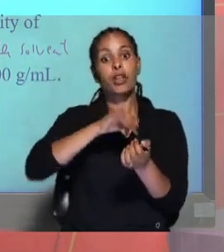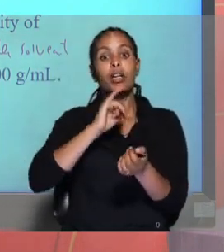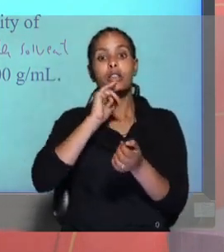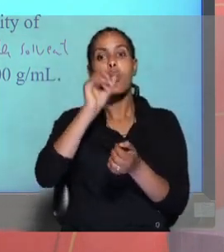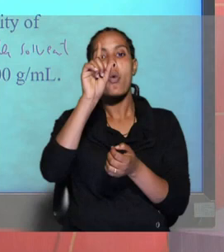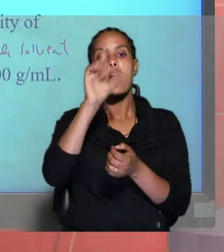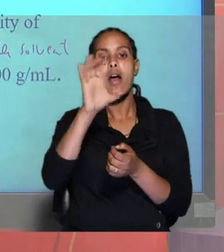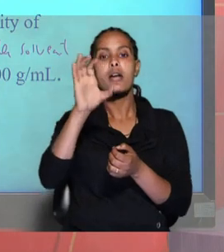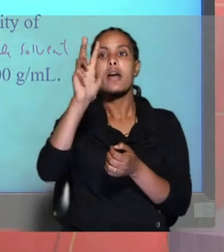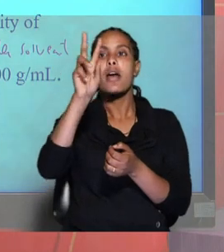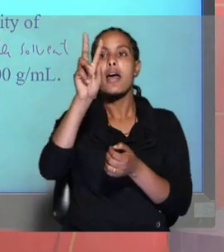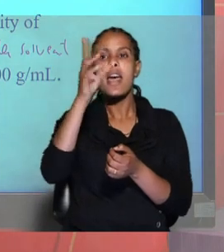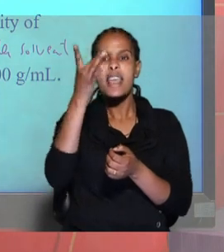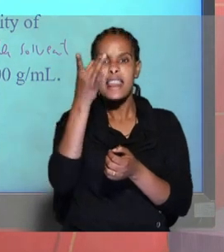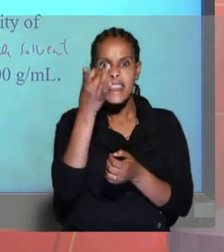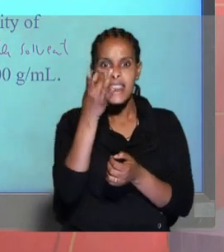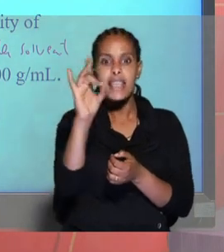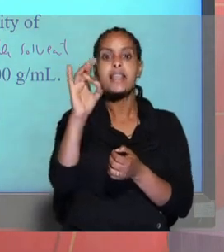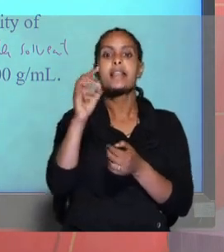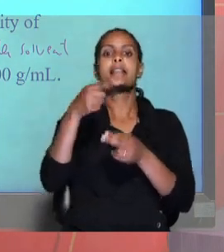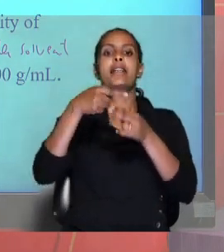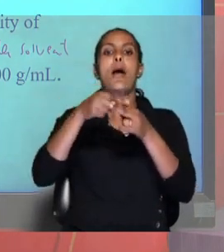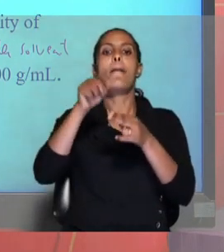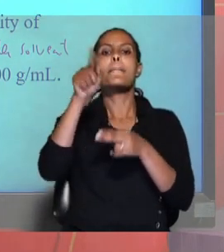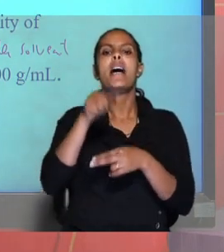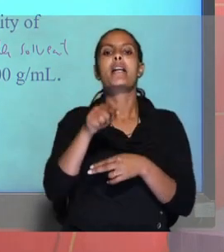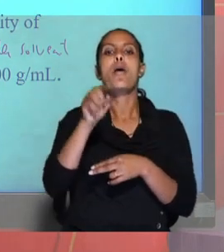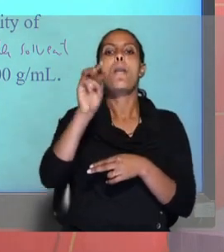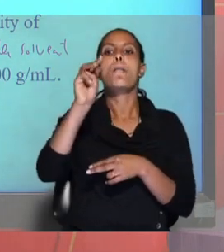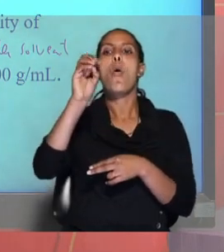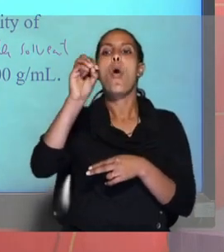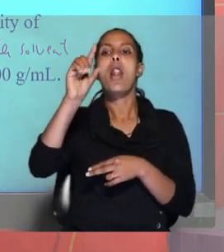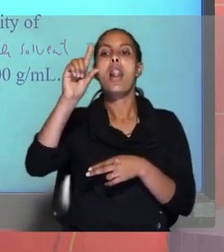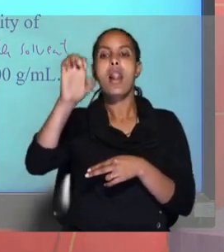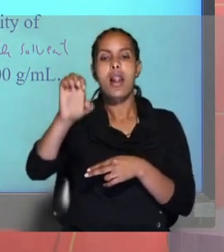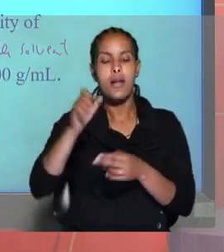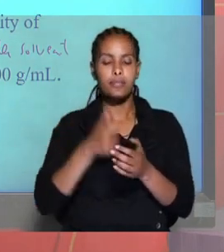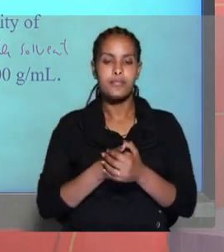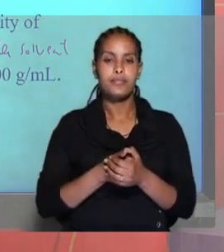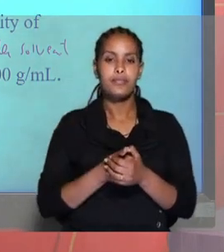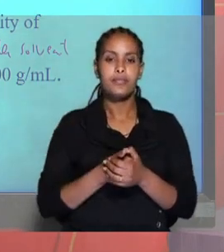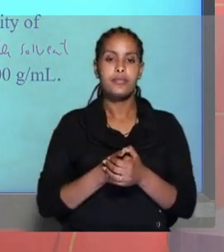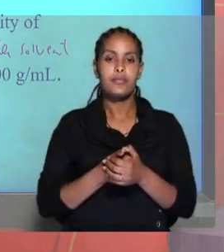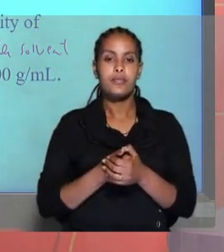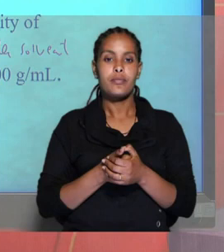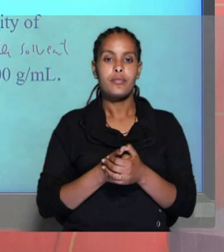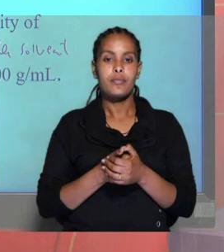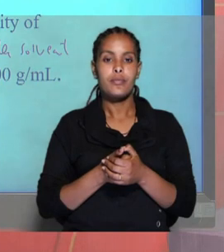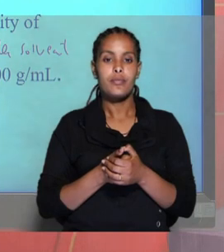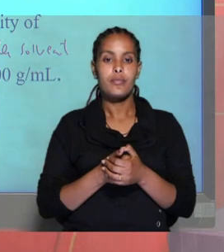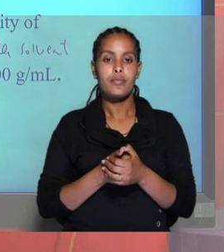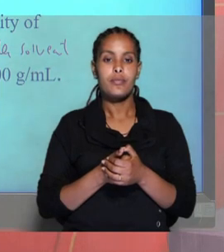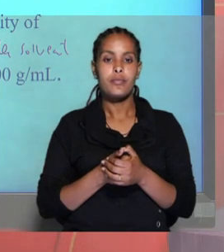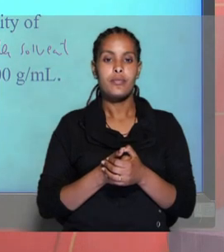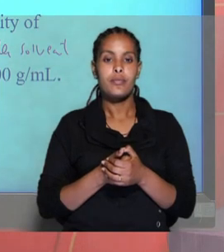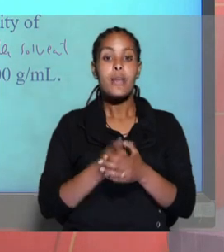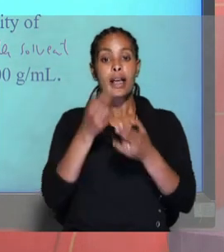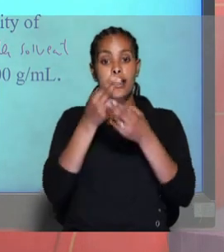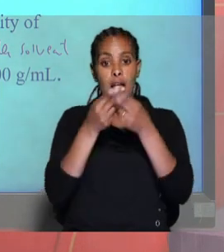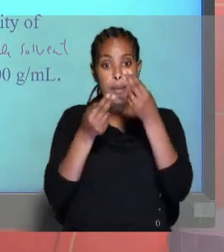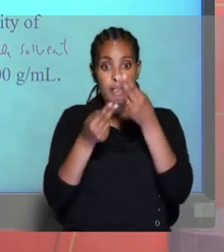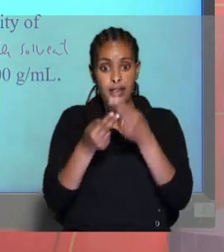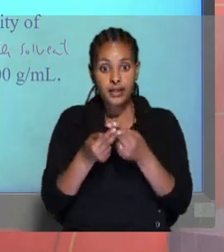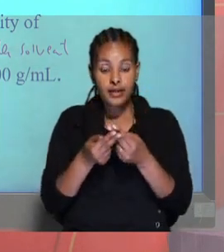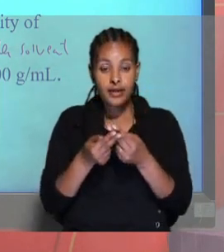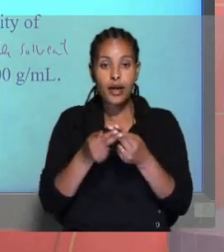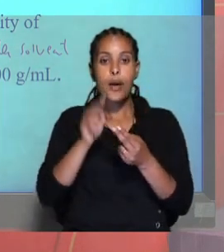is 180 gram per mole, 180 gram per mole